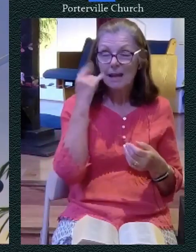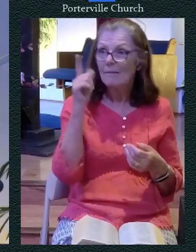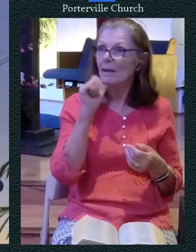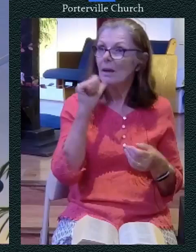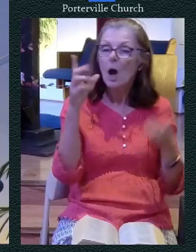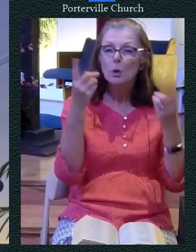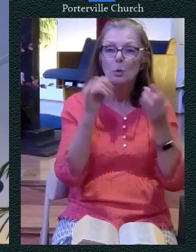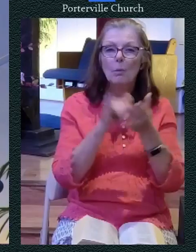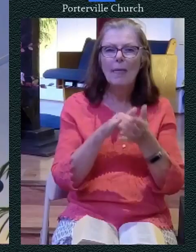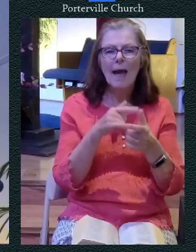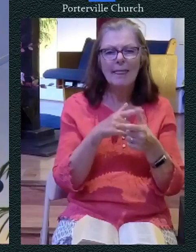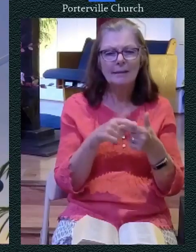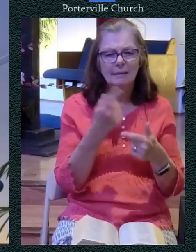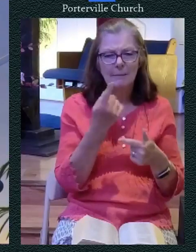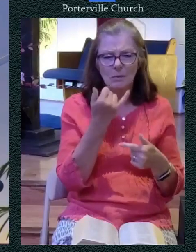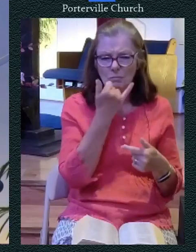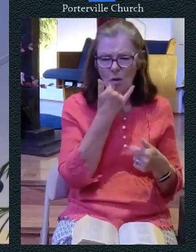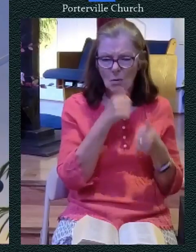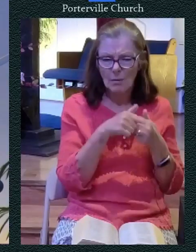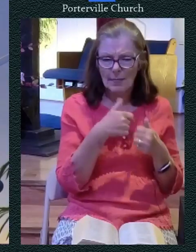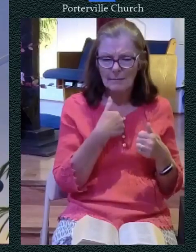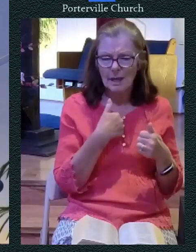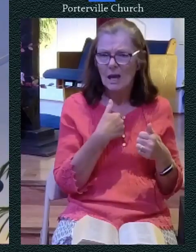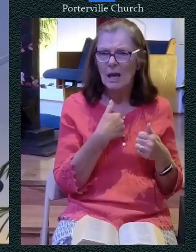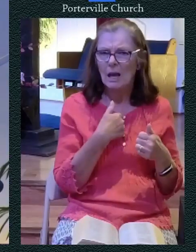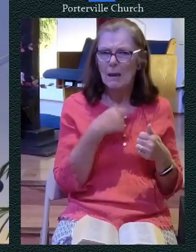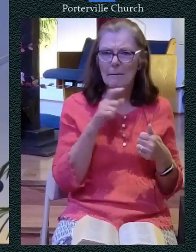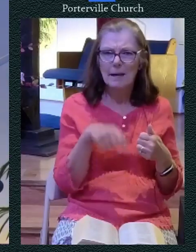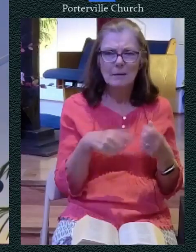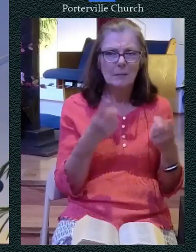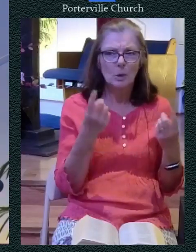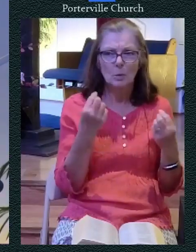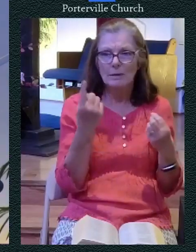missed something. I must be doing something wrong.